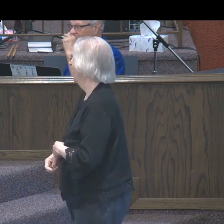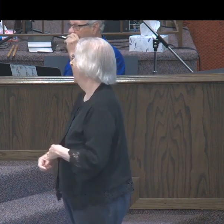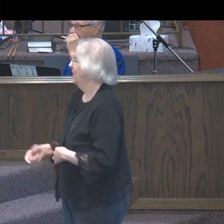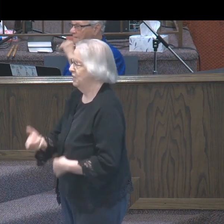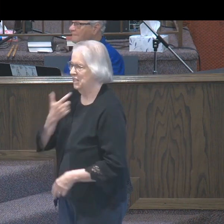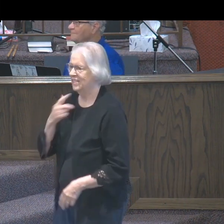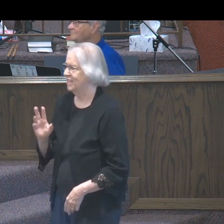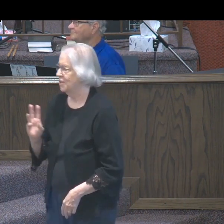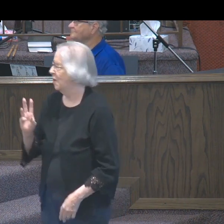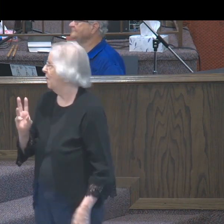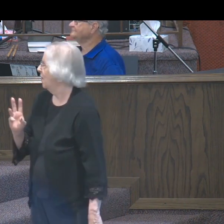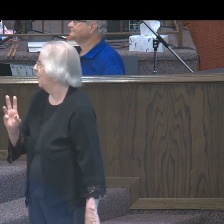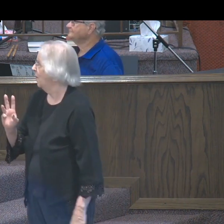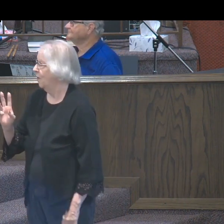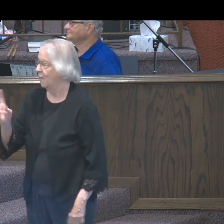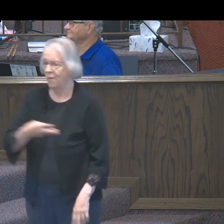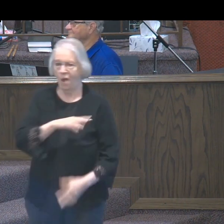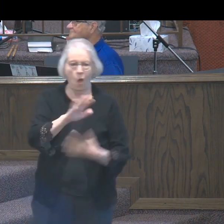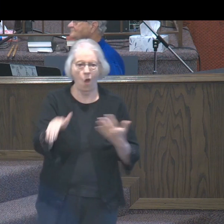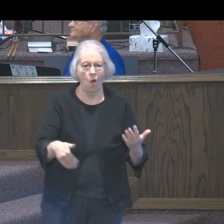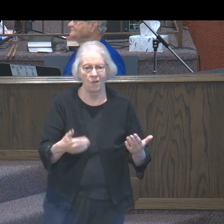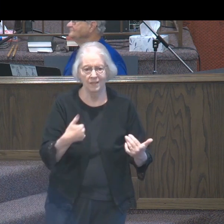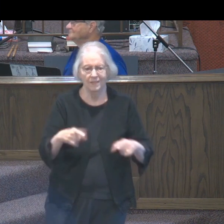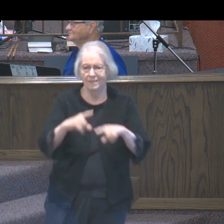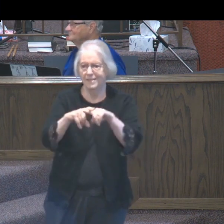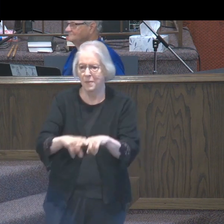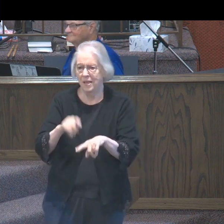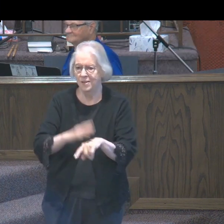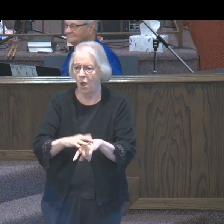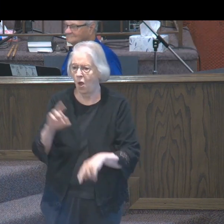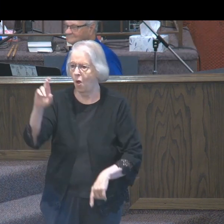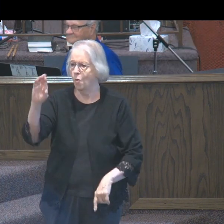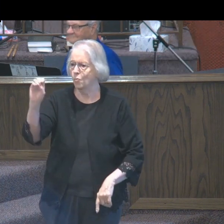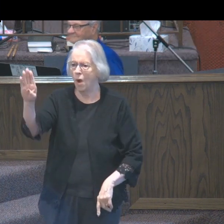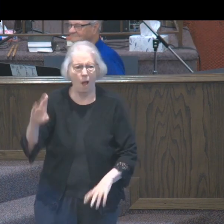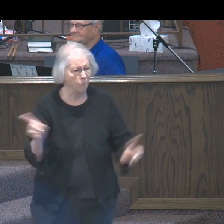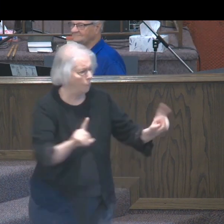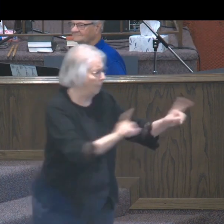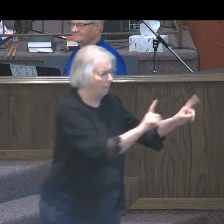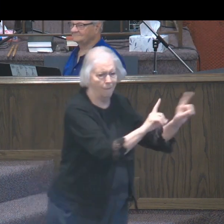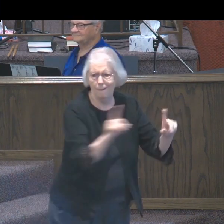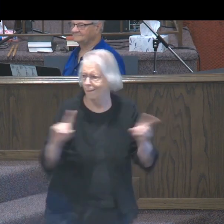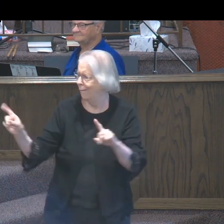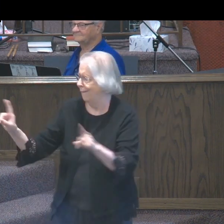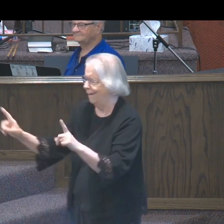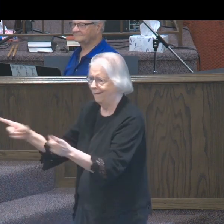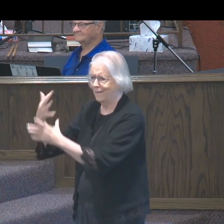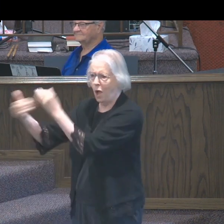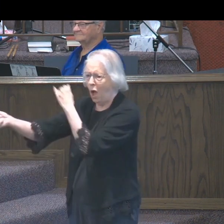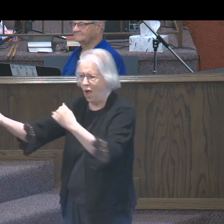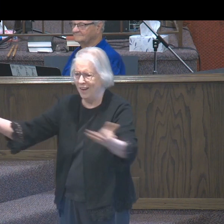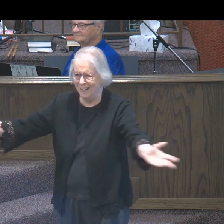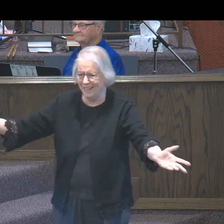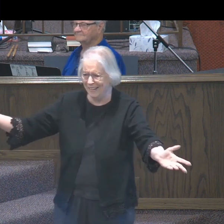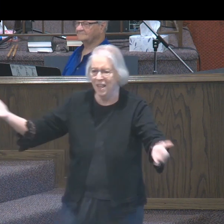on Rob to take care of us, right? We just rely on Rob to take care of us. And so when that doesn't happen, then you have to rely on me to take